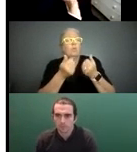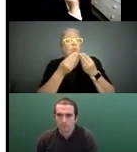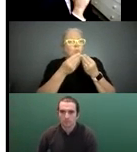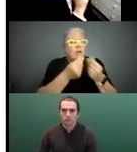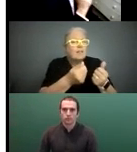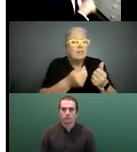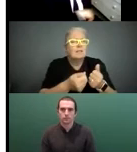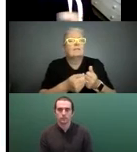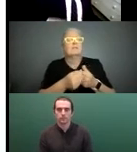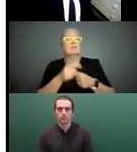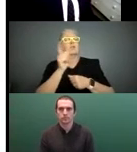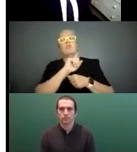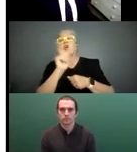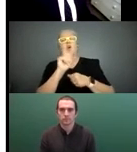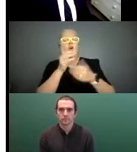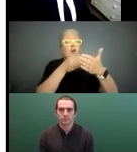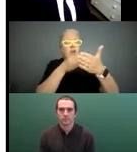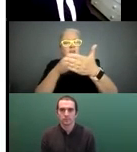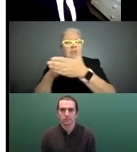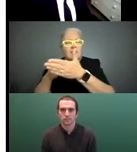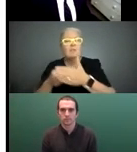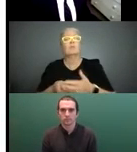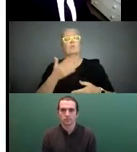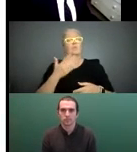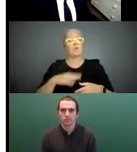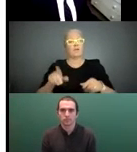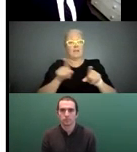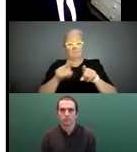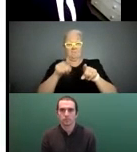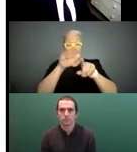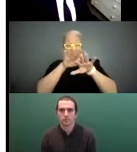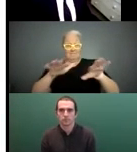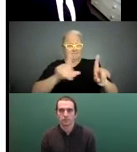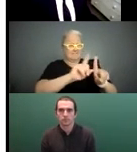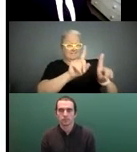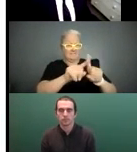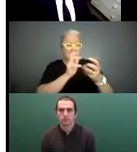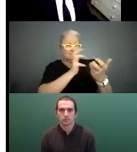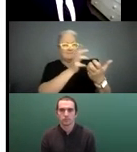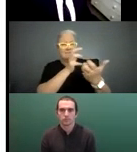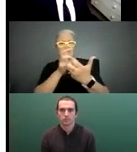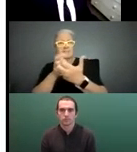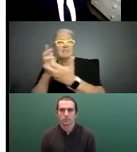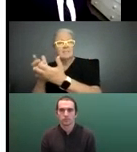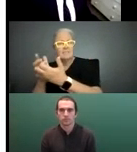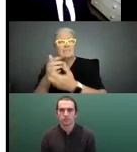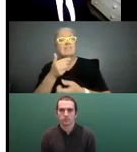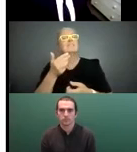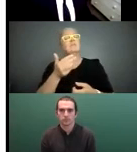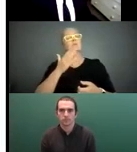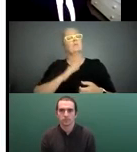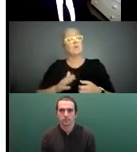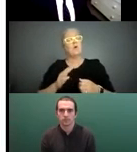solutions, differentiation and flexible curriculum and assessment. Some of the things that some of you mentioned, collaborative learning and